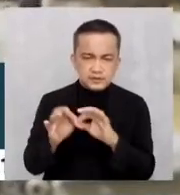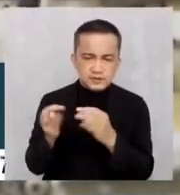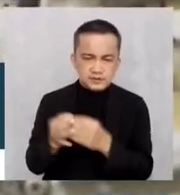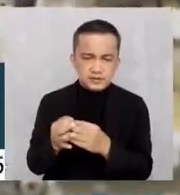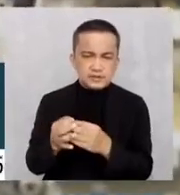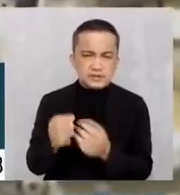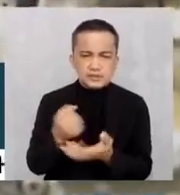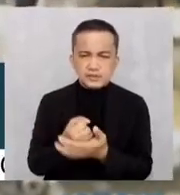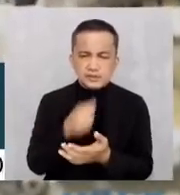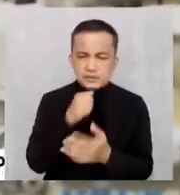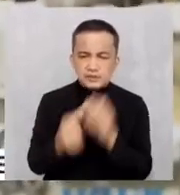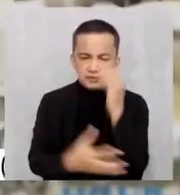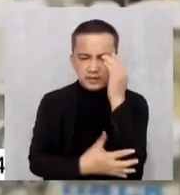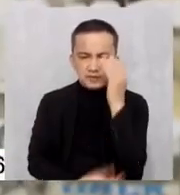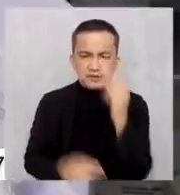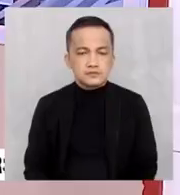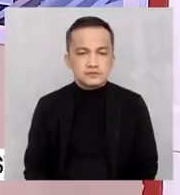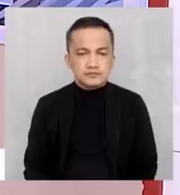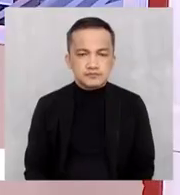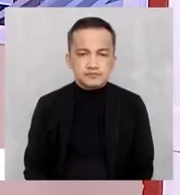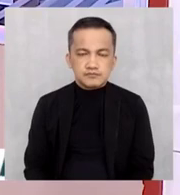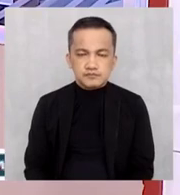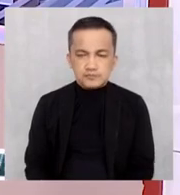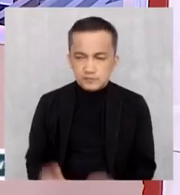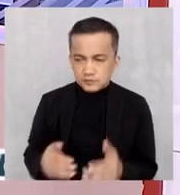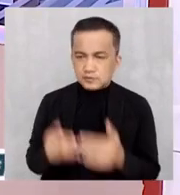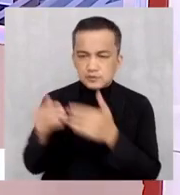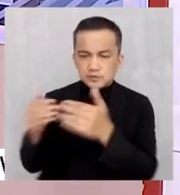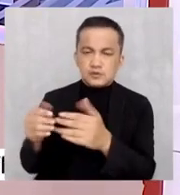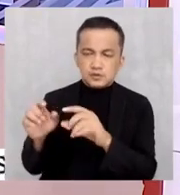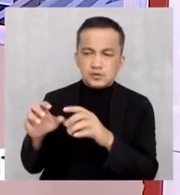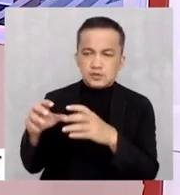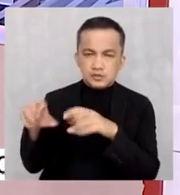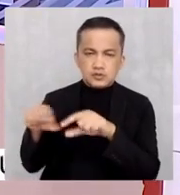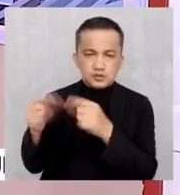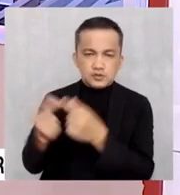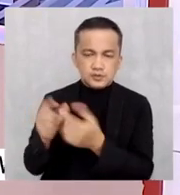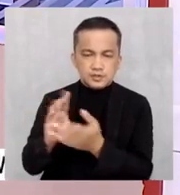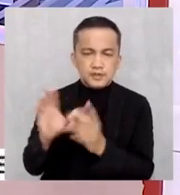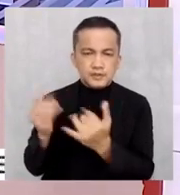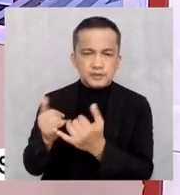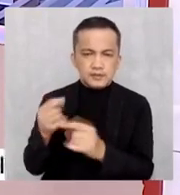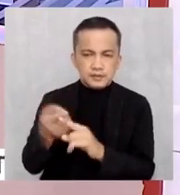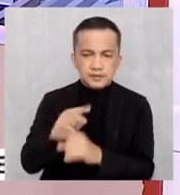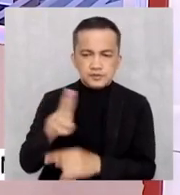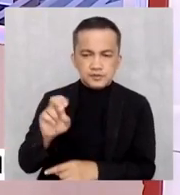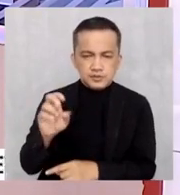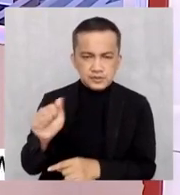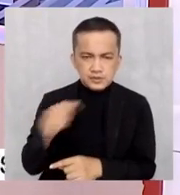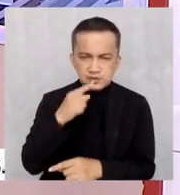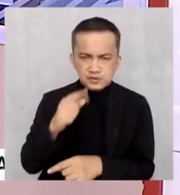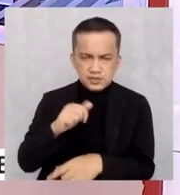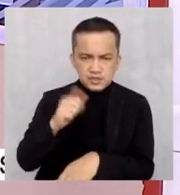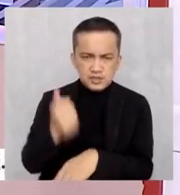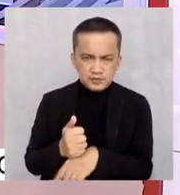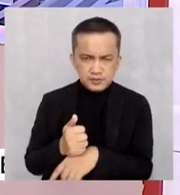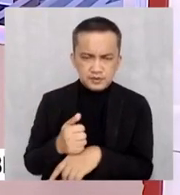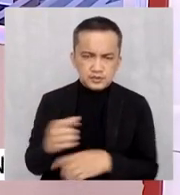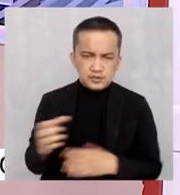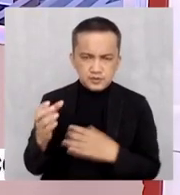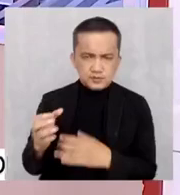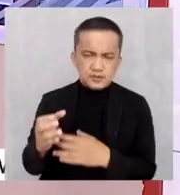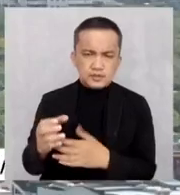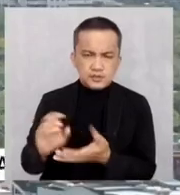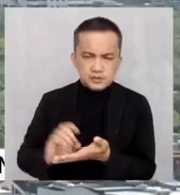the poverty threshold. A group of companies from the United States reaffirmed their commitment to boost cooperation and investment in the